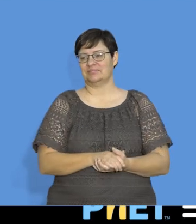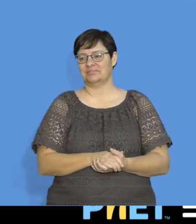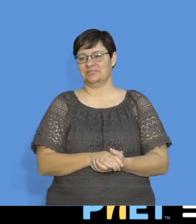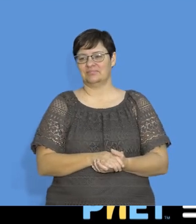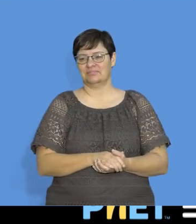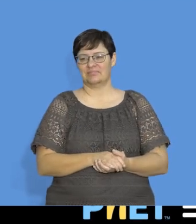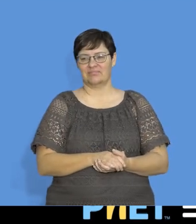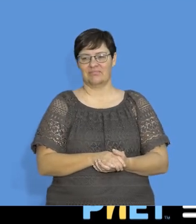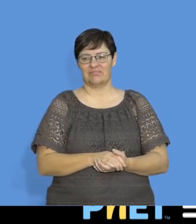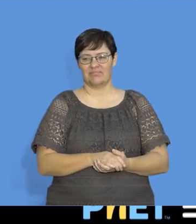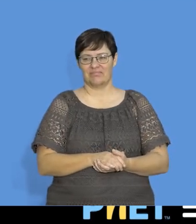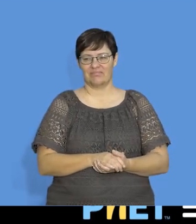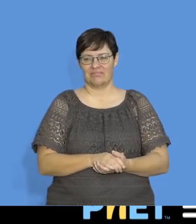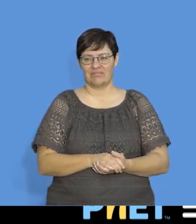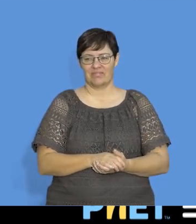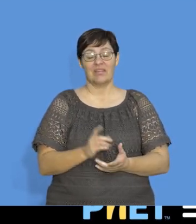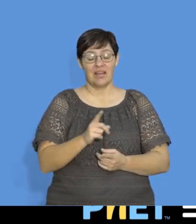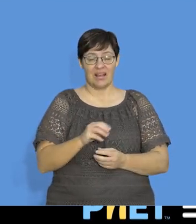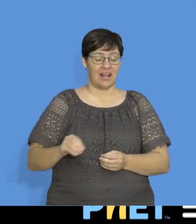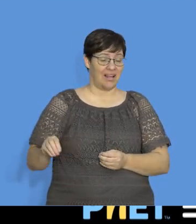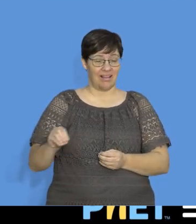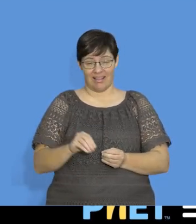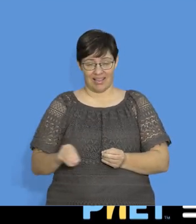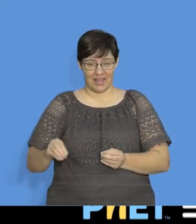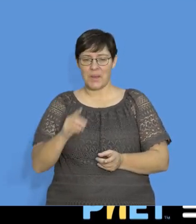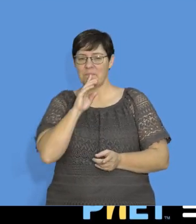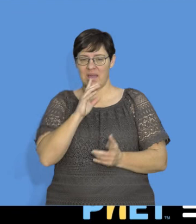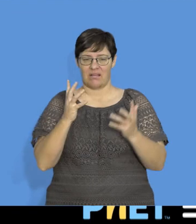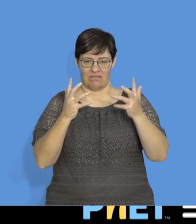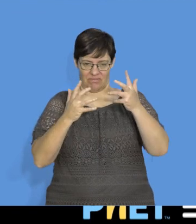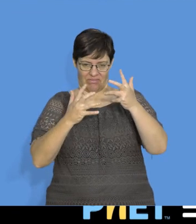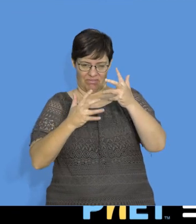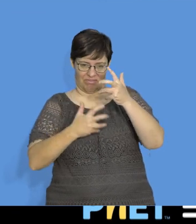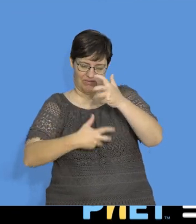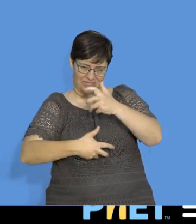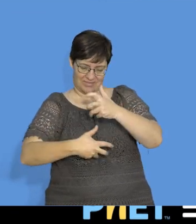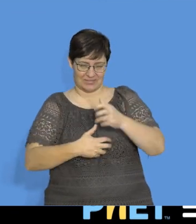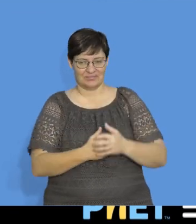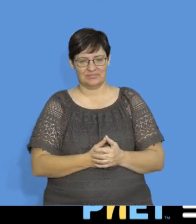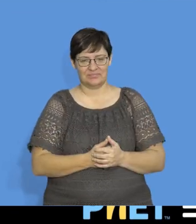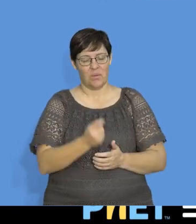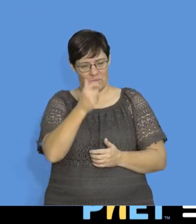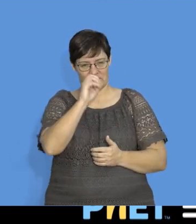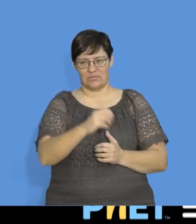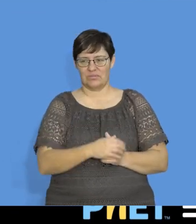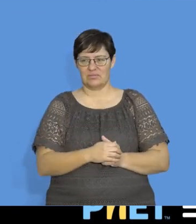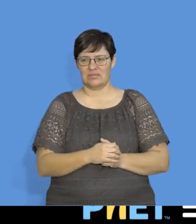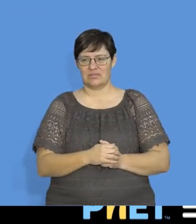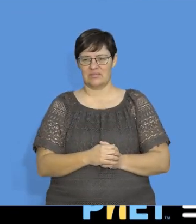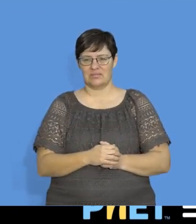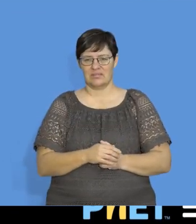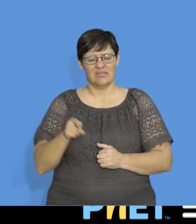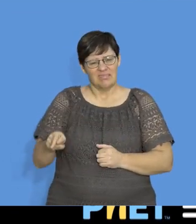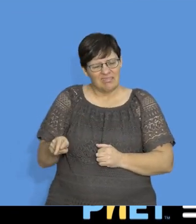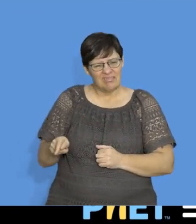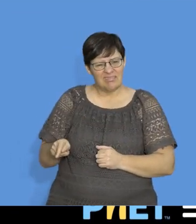at this point, which I'm moving around. And this is actually making the correlation to be close to 0. What